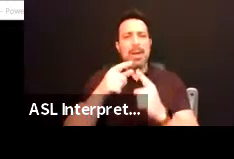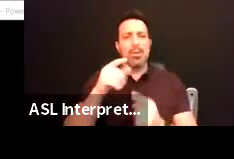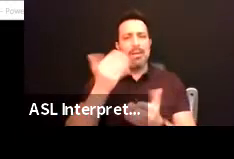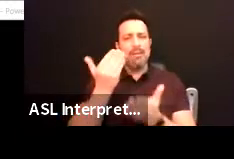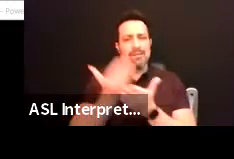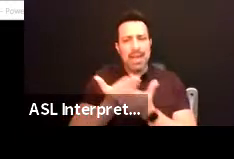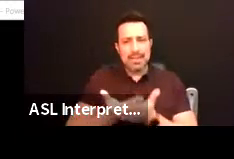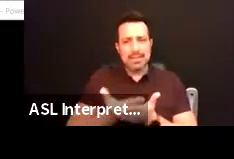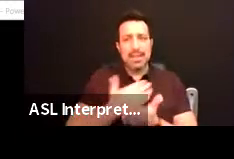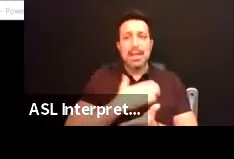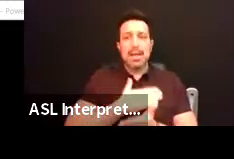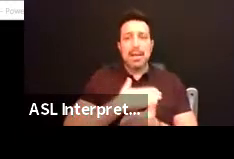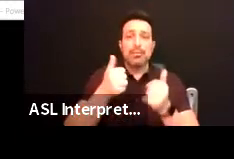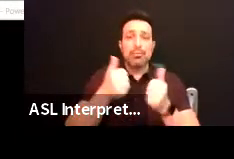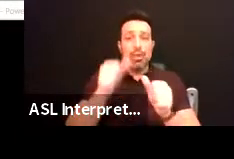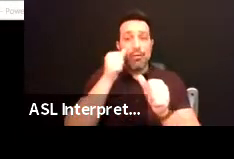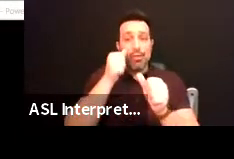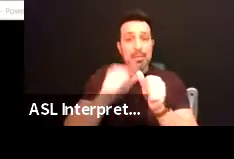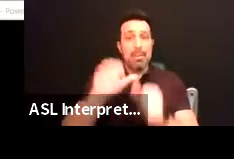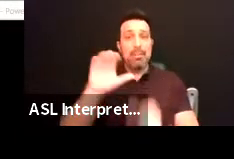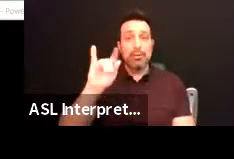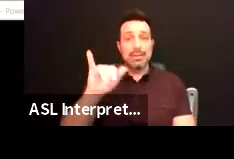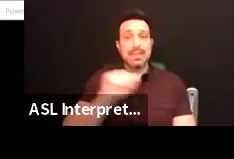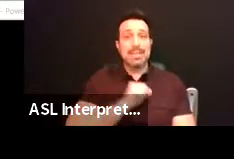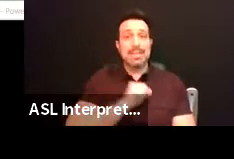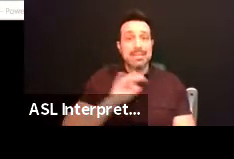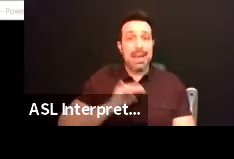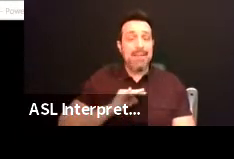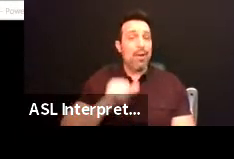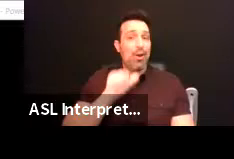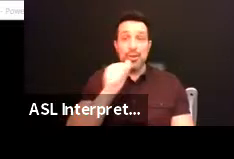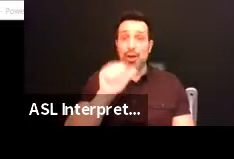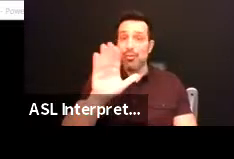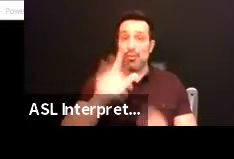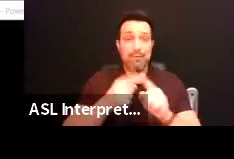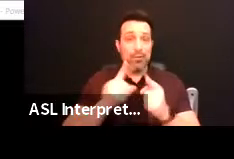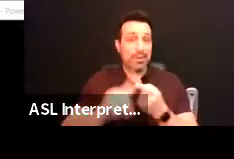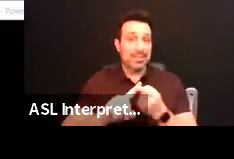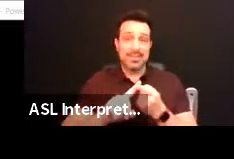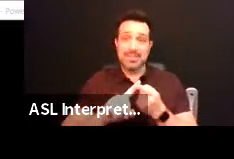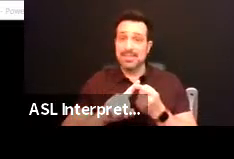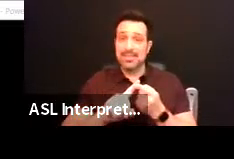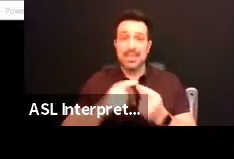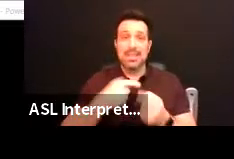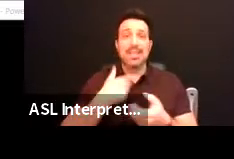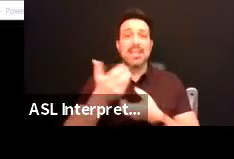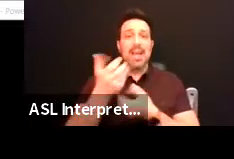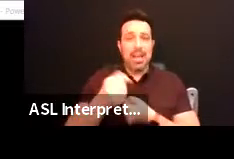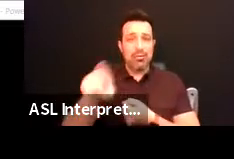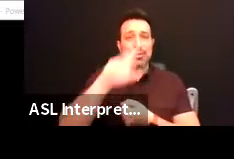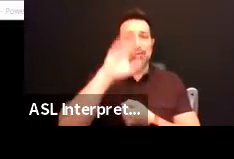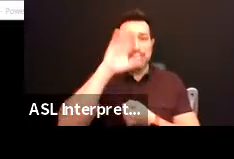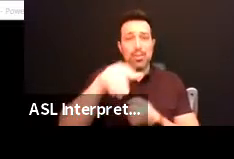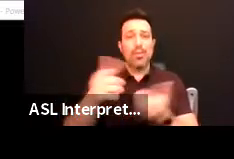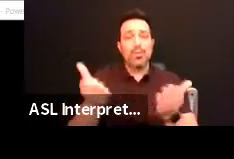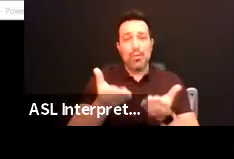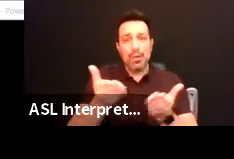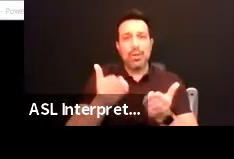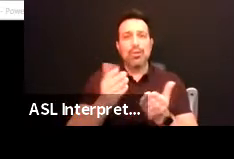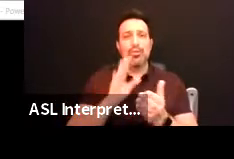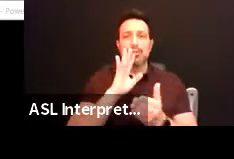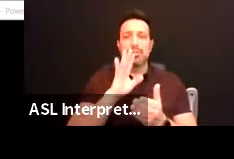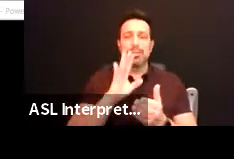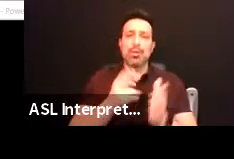facts, and please try to remember that the city staff are not your friends. I trust that you all know that you're here to speak truth